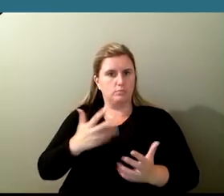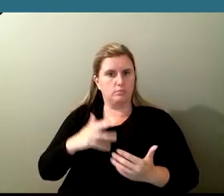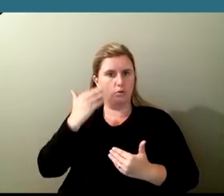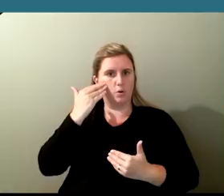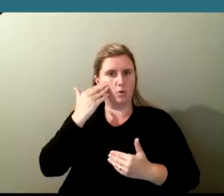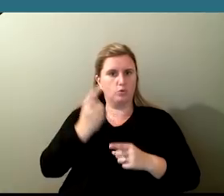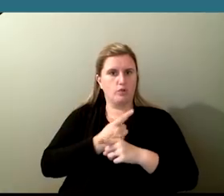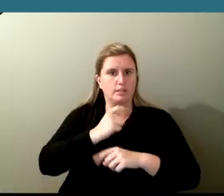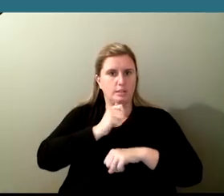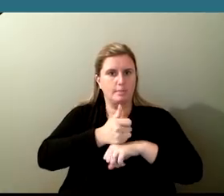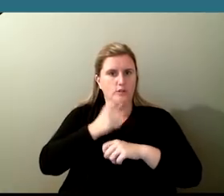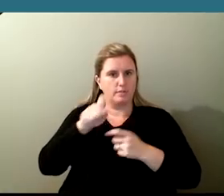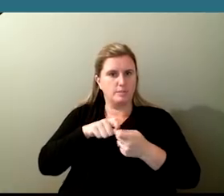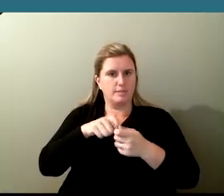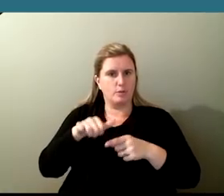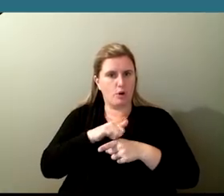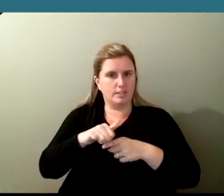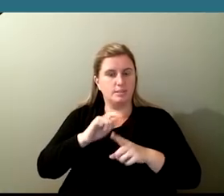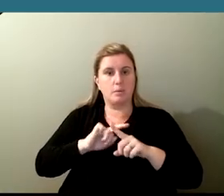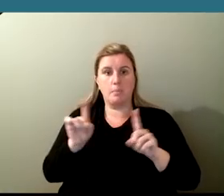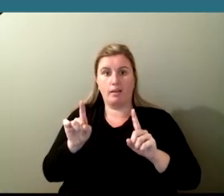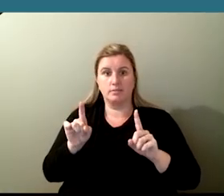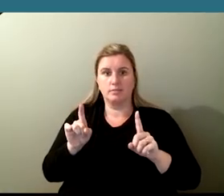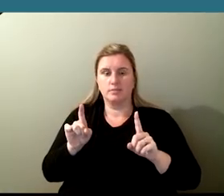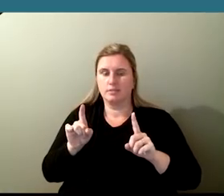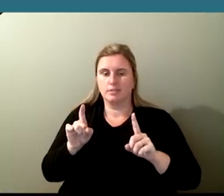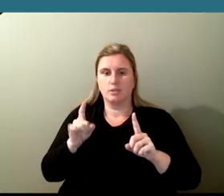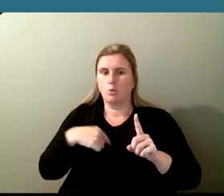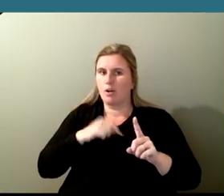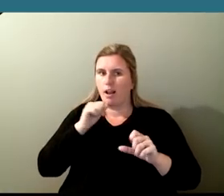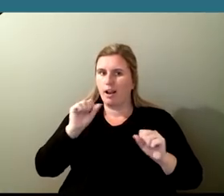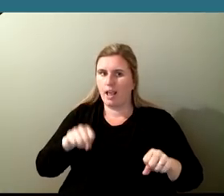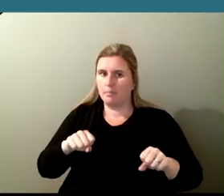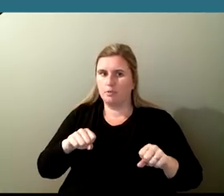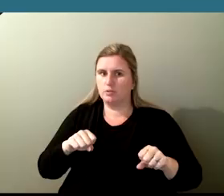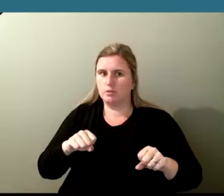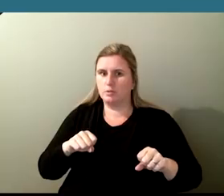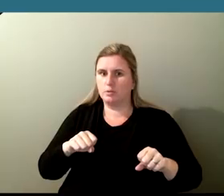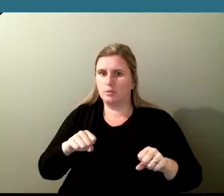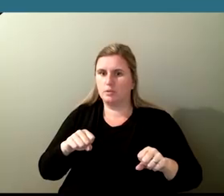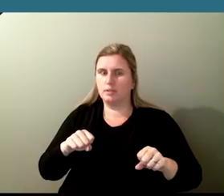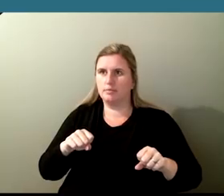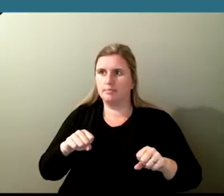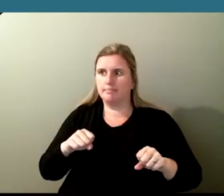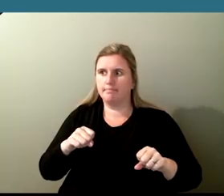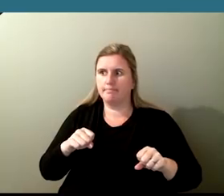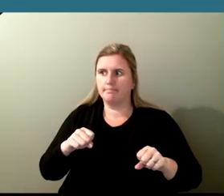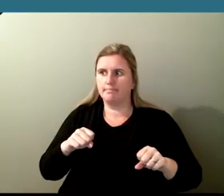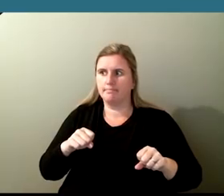implementation of certain practices. However, we are not able to uh,